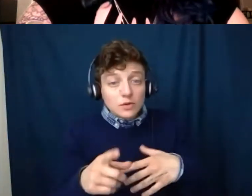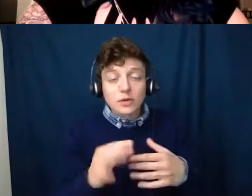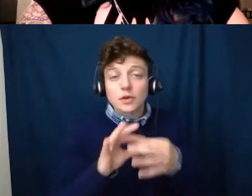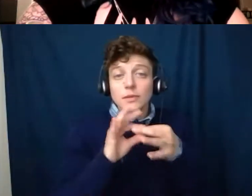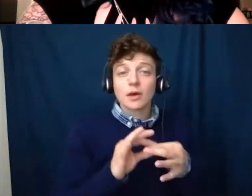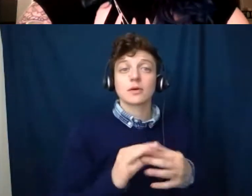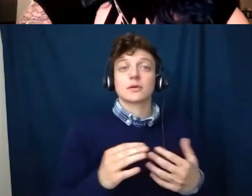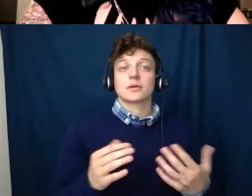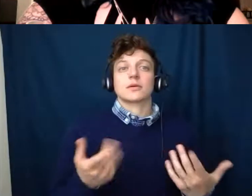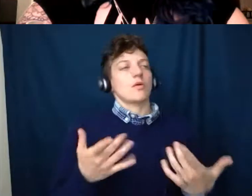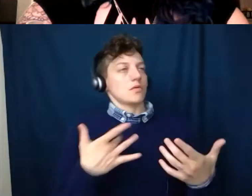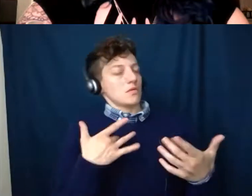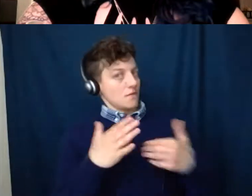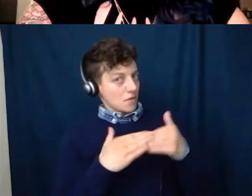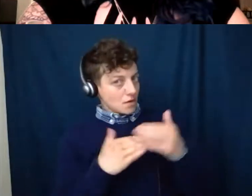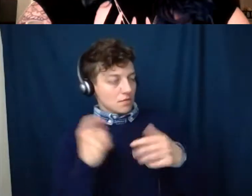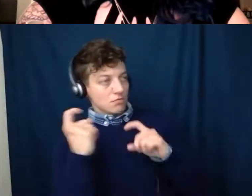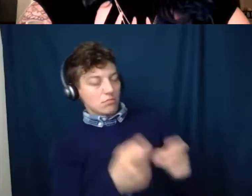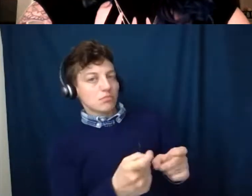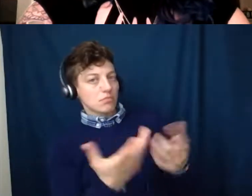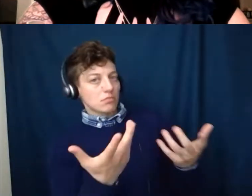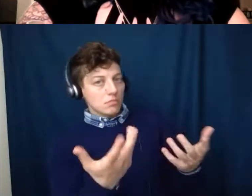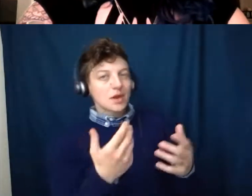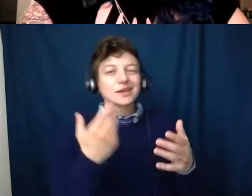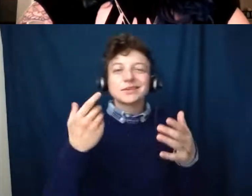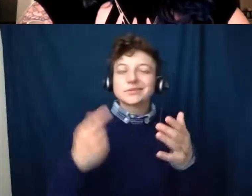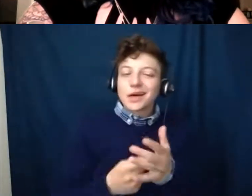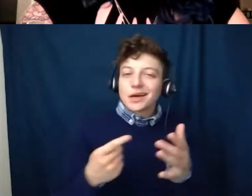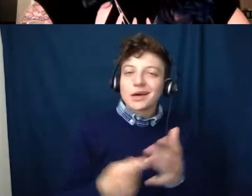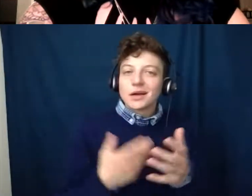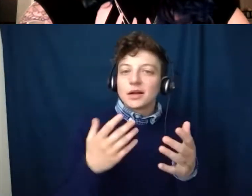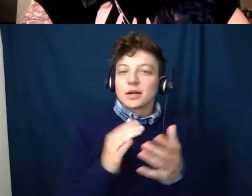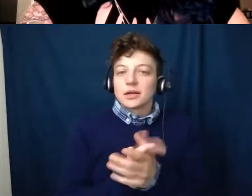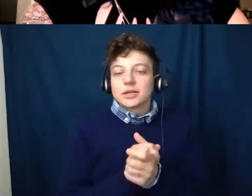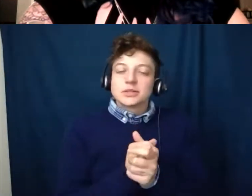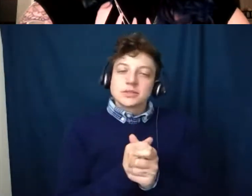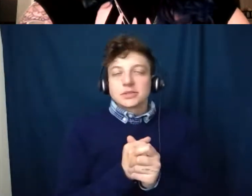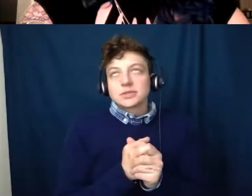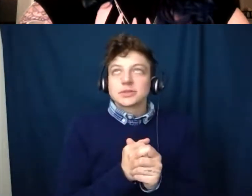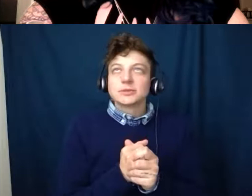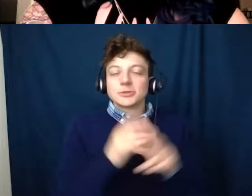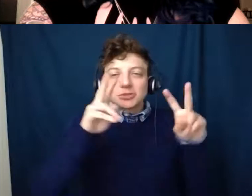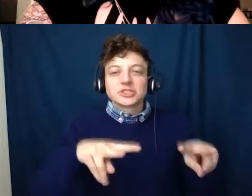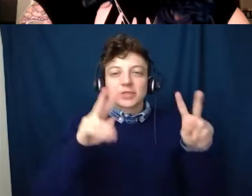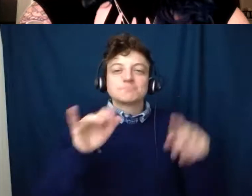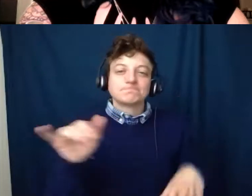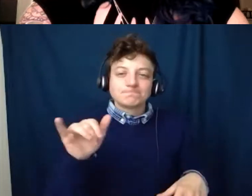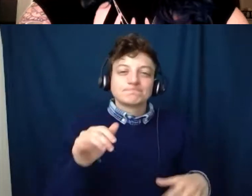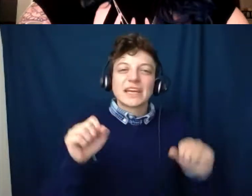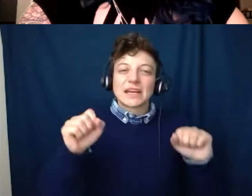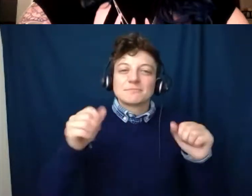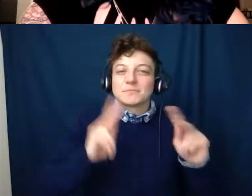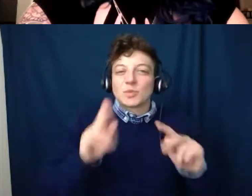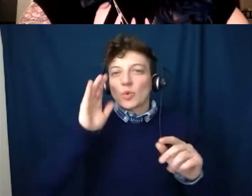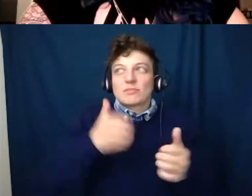like, do you feel comfortable administering it? But sometimes there can be certainly some judgment too, and that can be a deterrent. And that's something